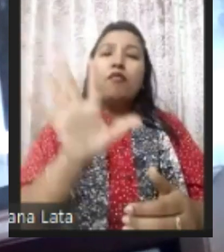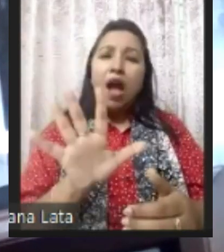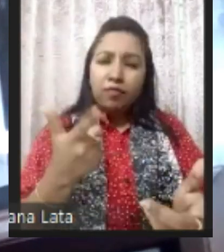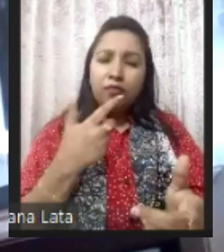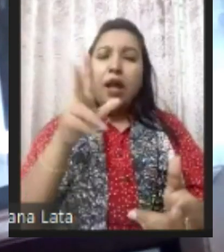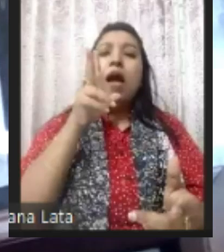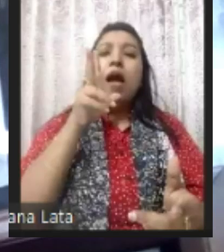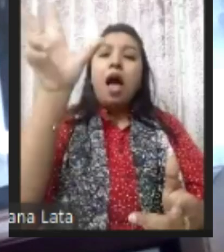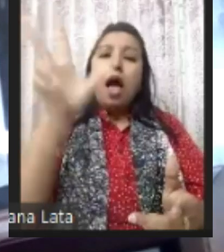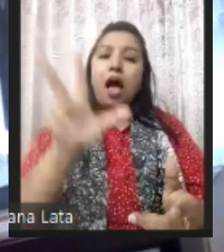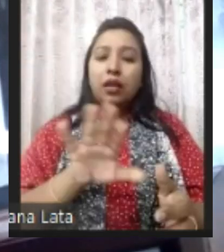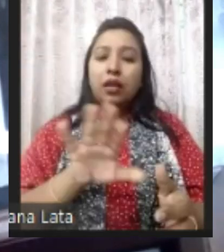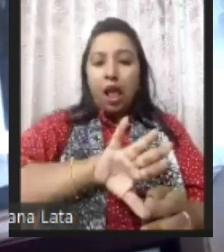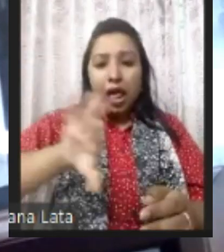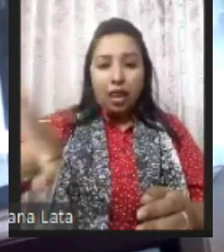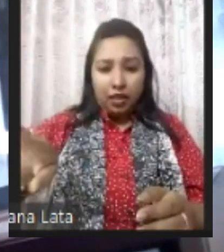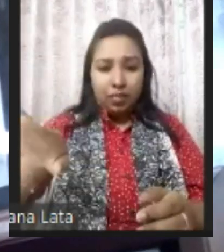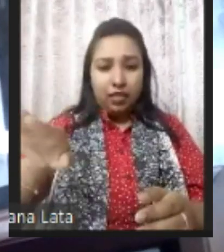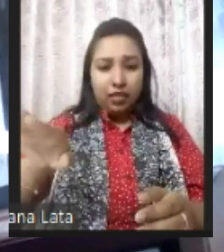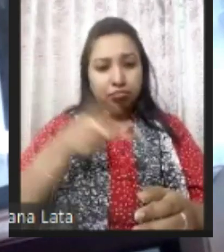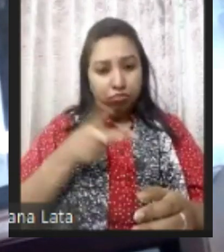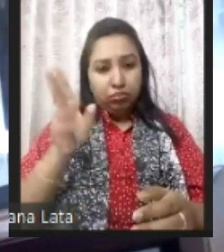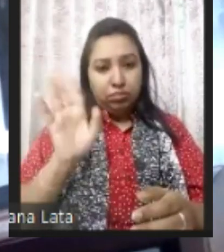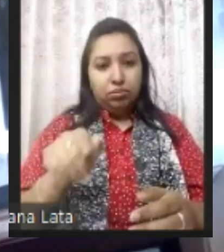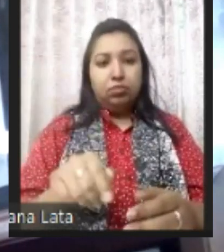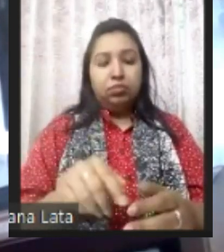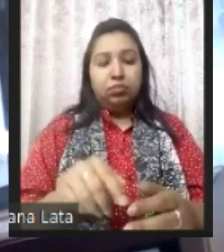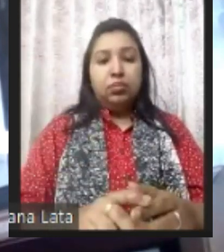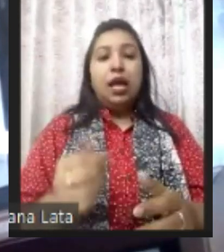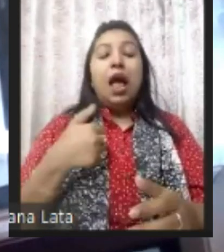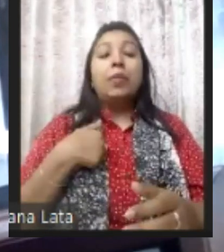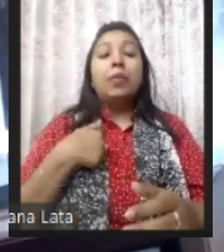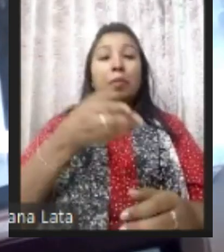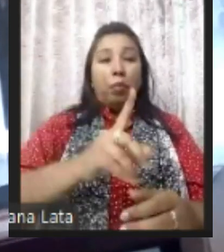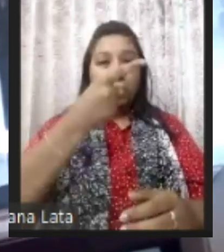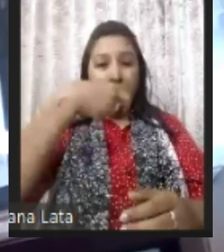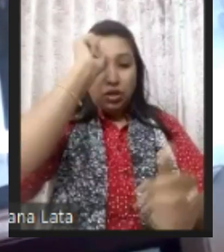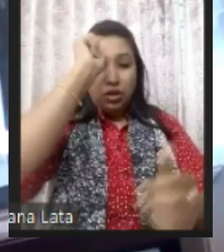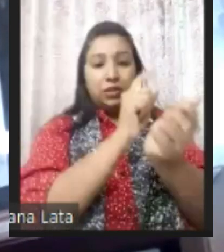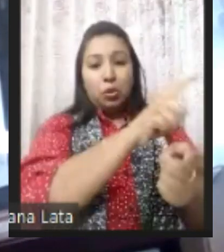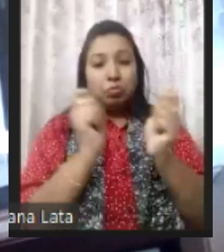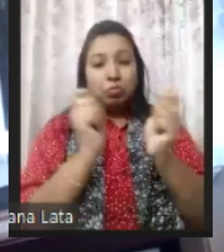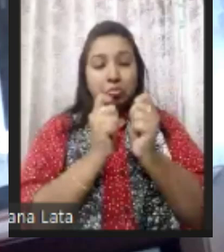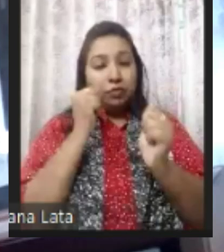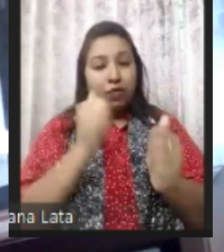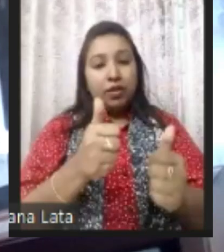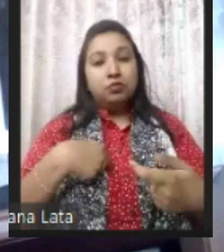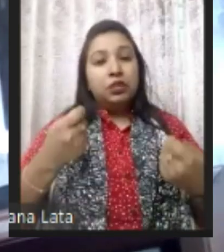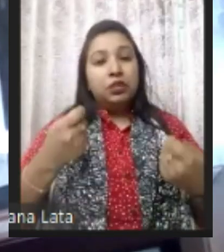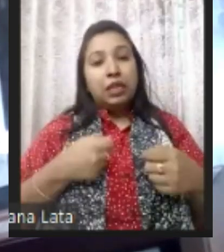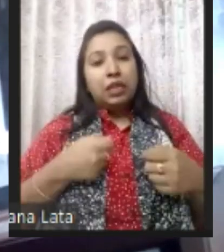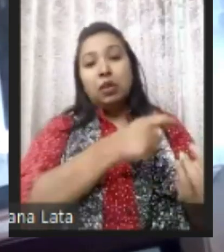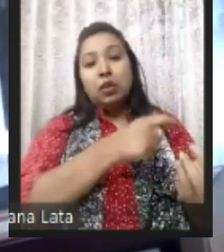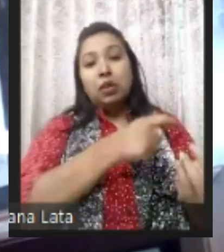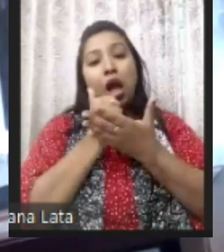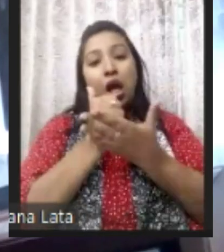big credit goes to our Honorable Prime Minister, who has been a global champion for women education. So I was wondering, can we think something like this for disabled